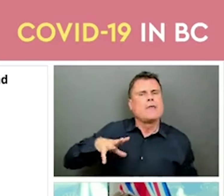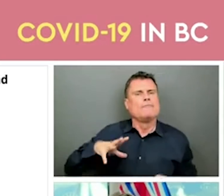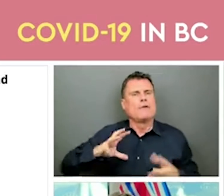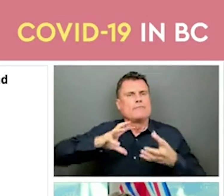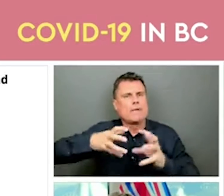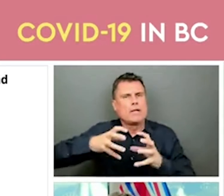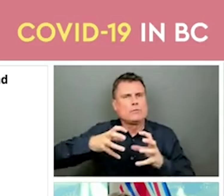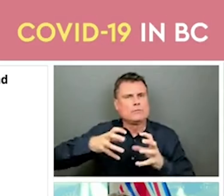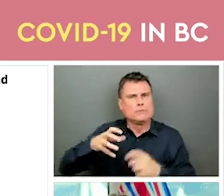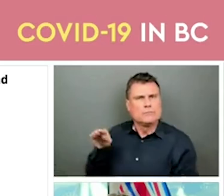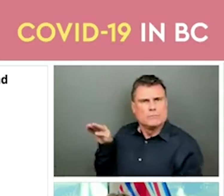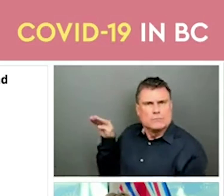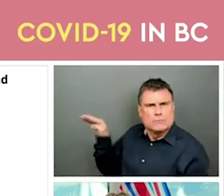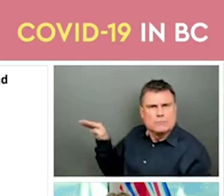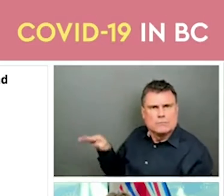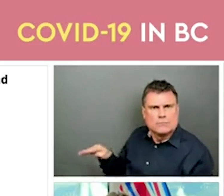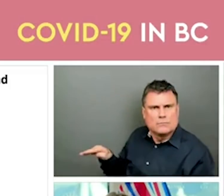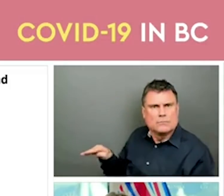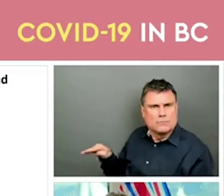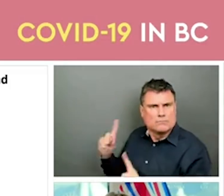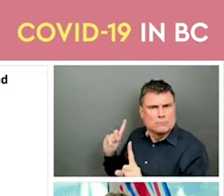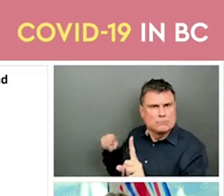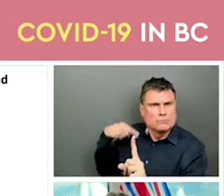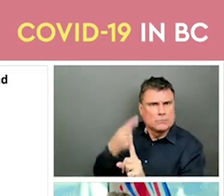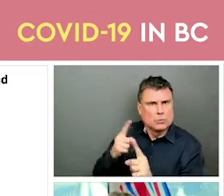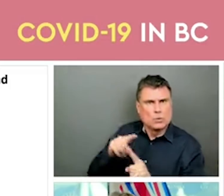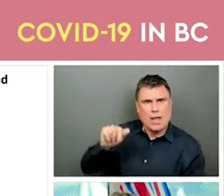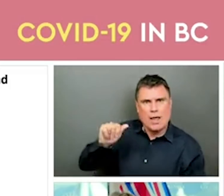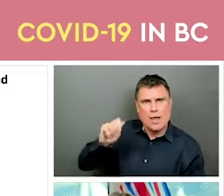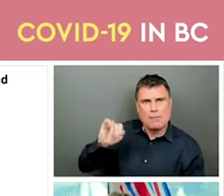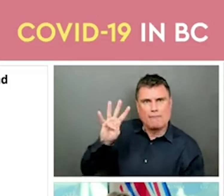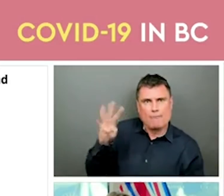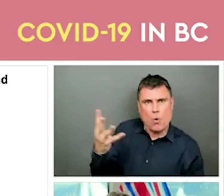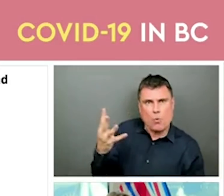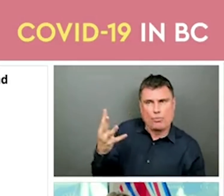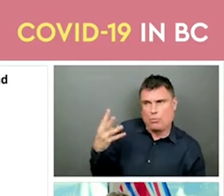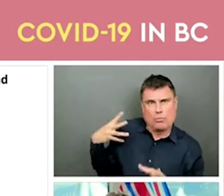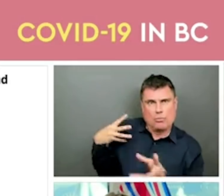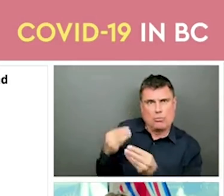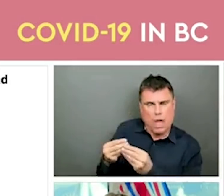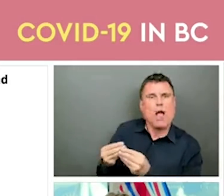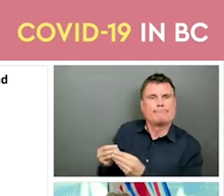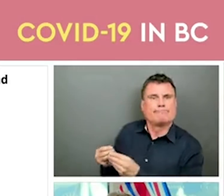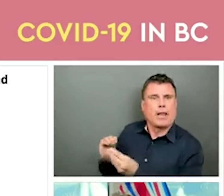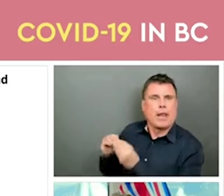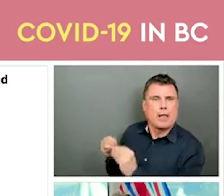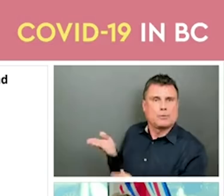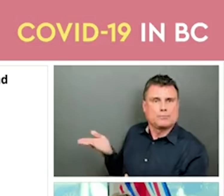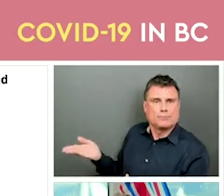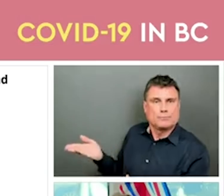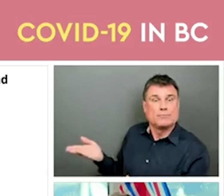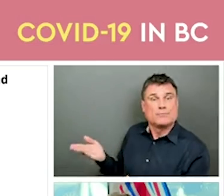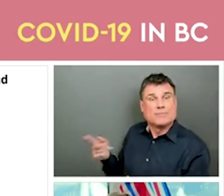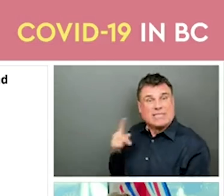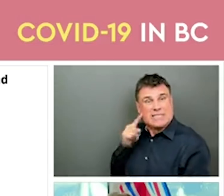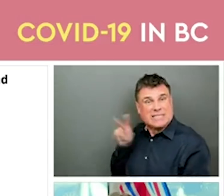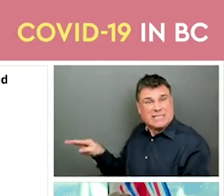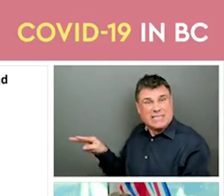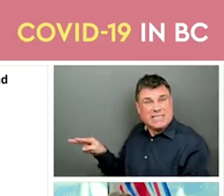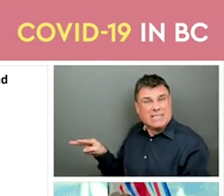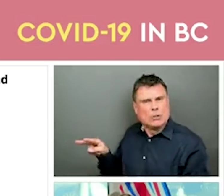of April 4th. And what we call them are lineages, and ones that we want to investigate to see if they do